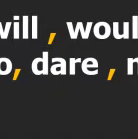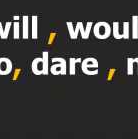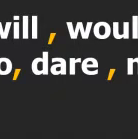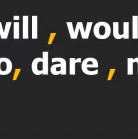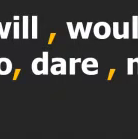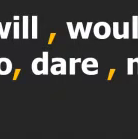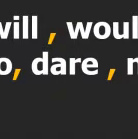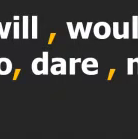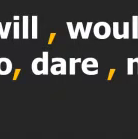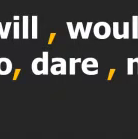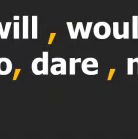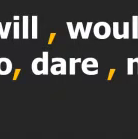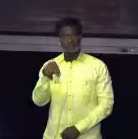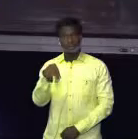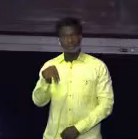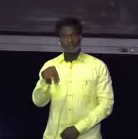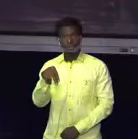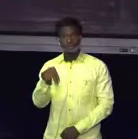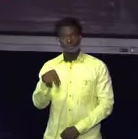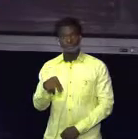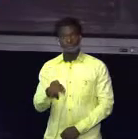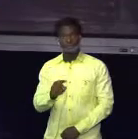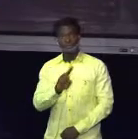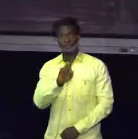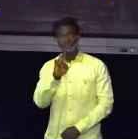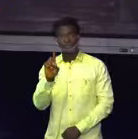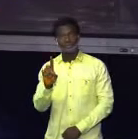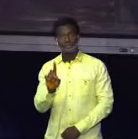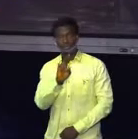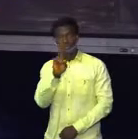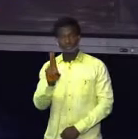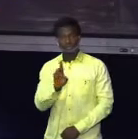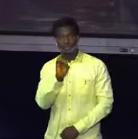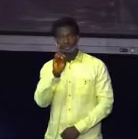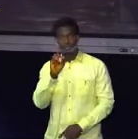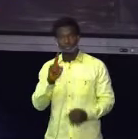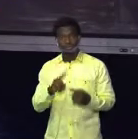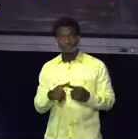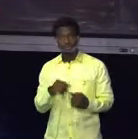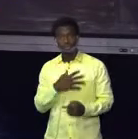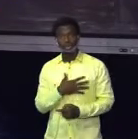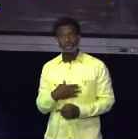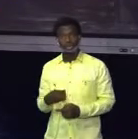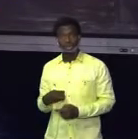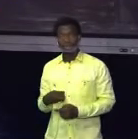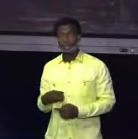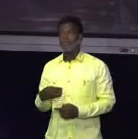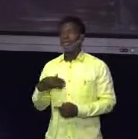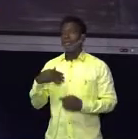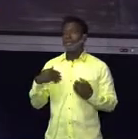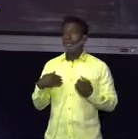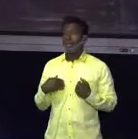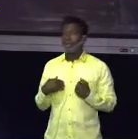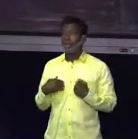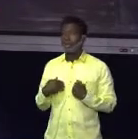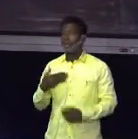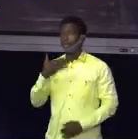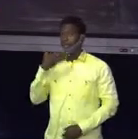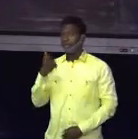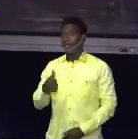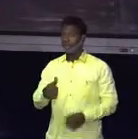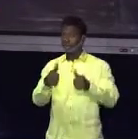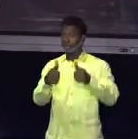dare, need, used to, and had better. Well